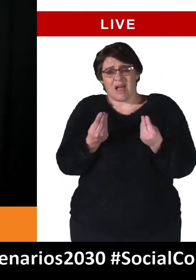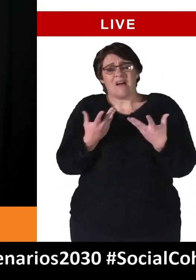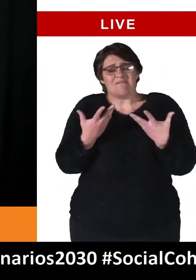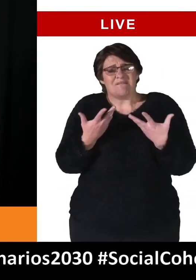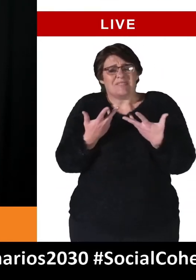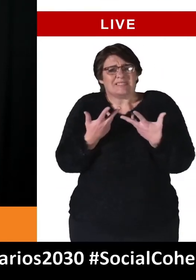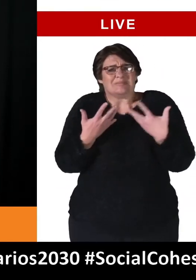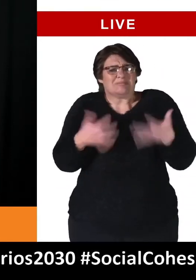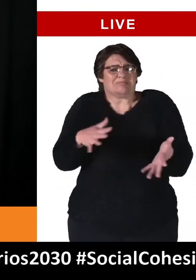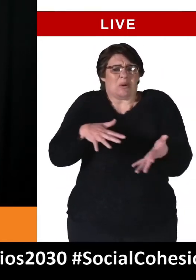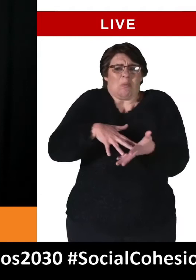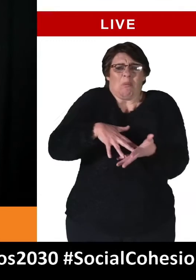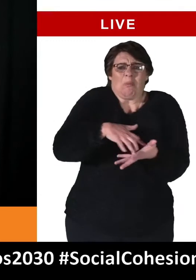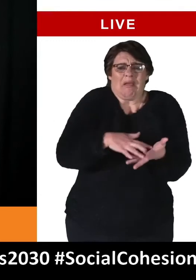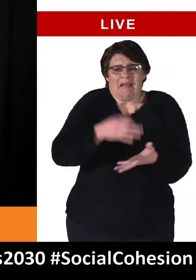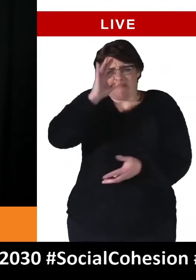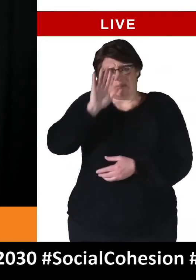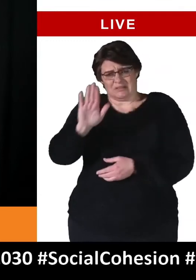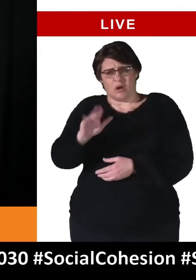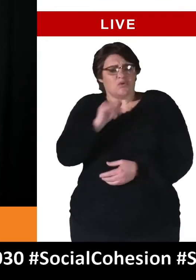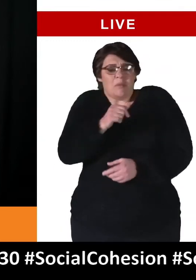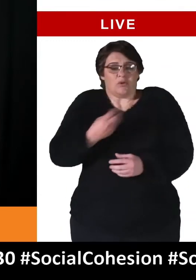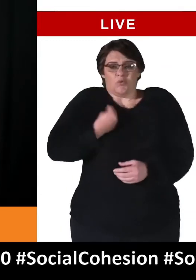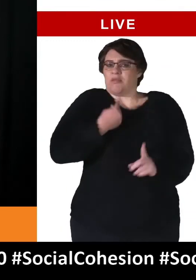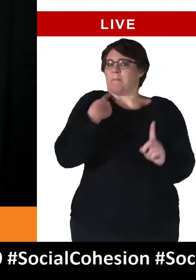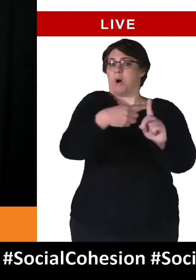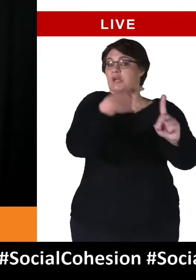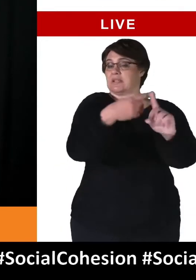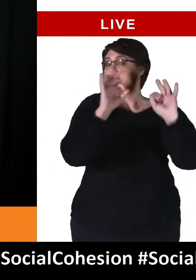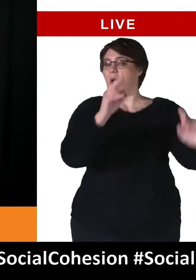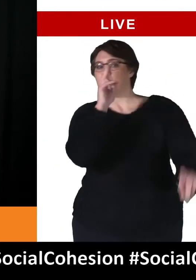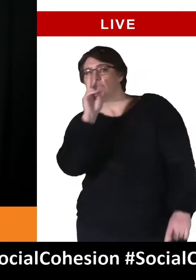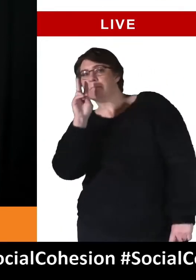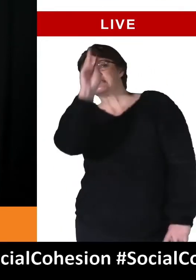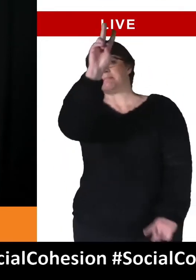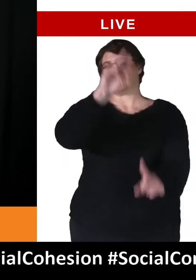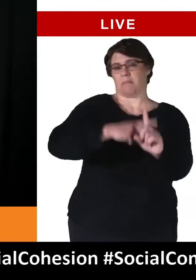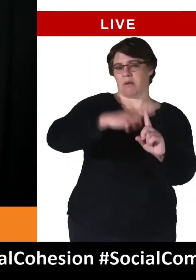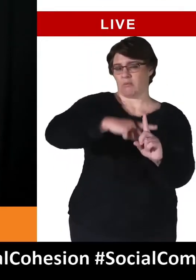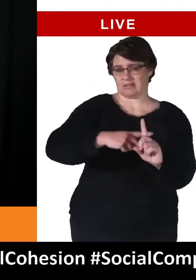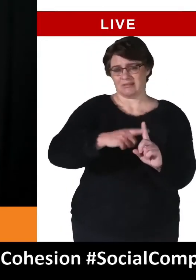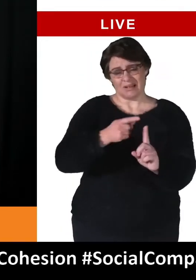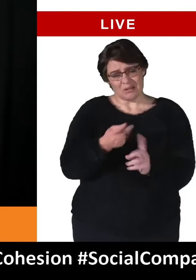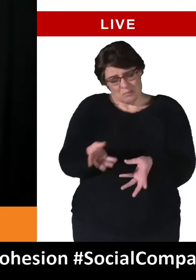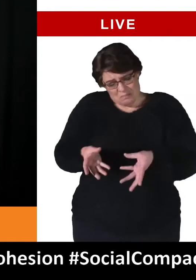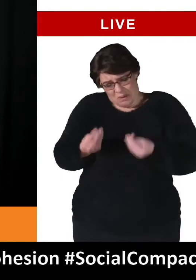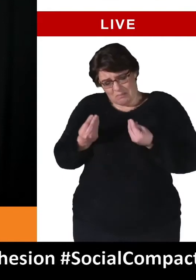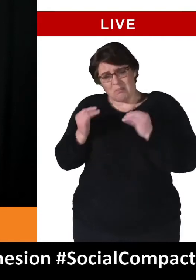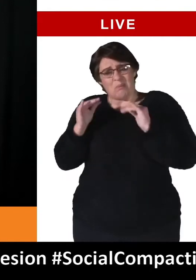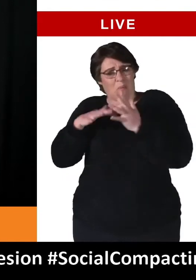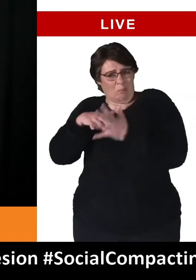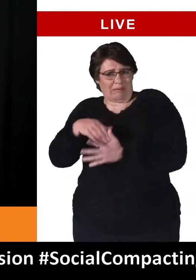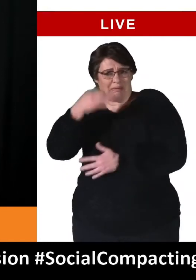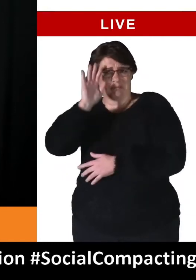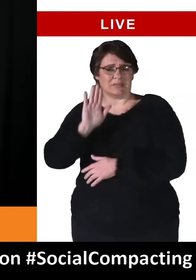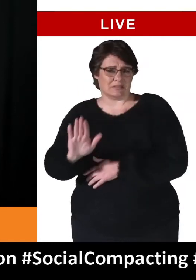state despite their optimism in the perception barometer. My question